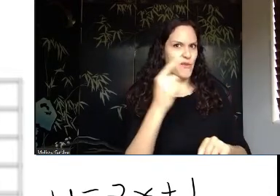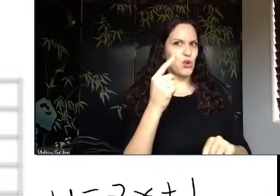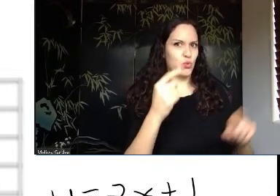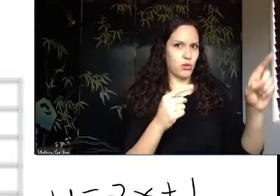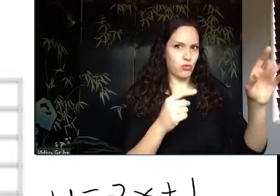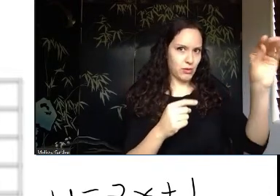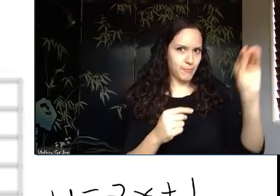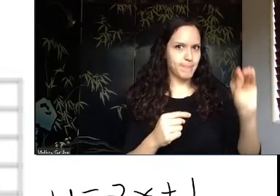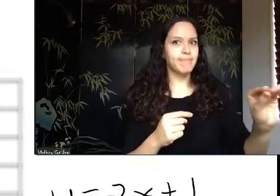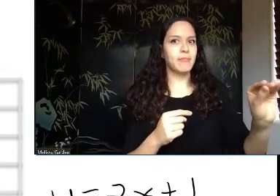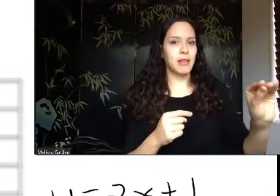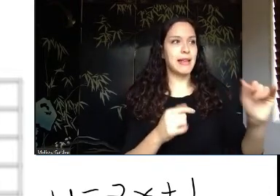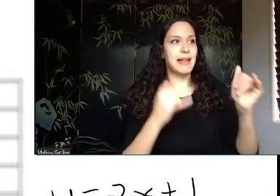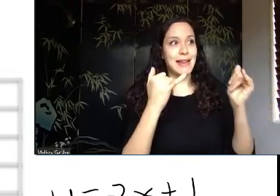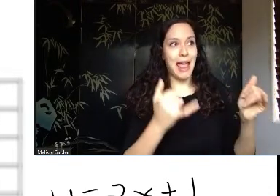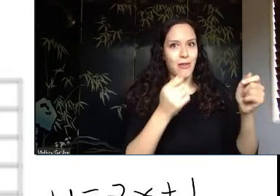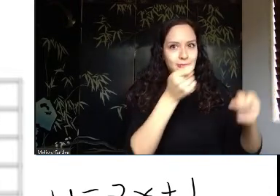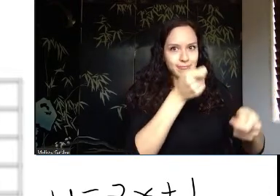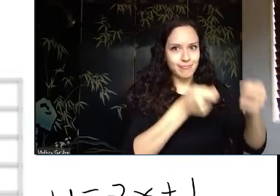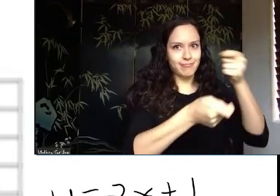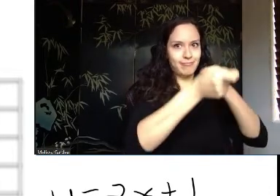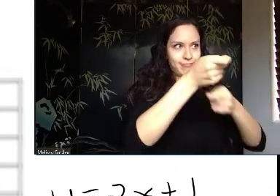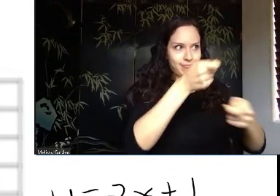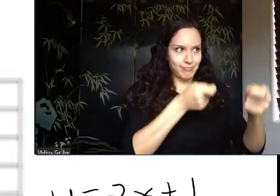Y equals 2 times 1 plus 1.